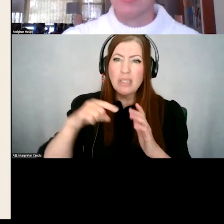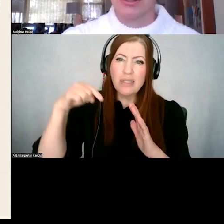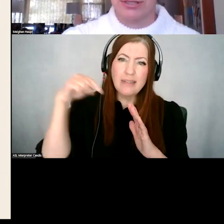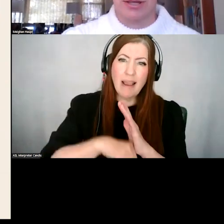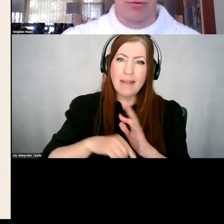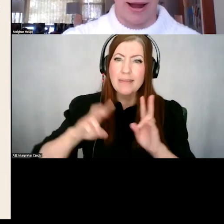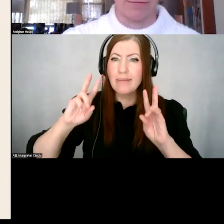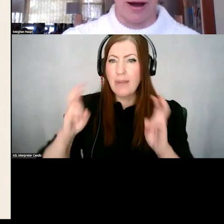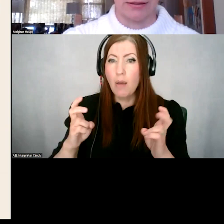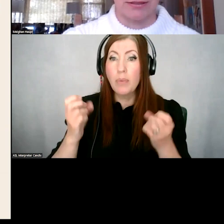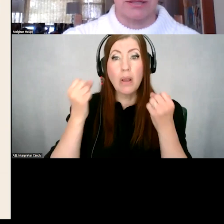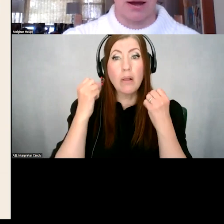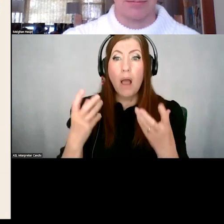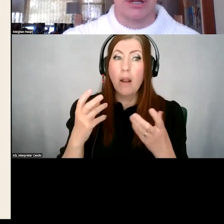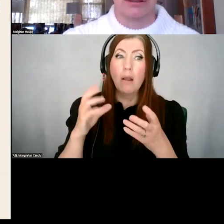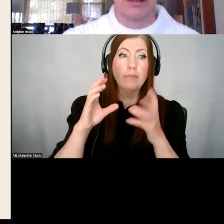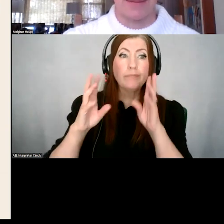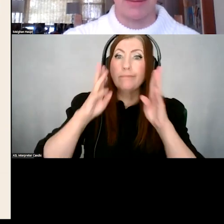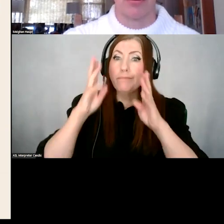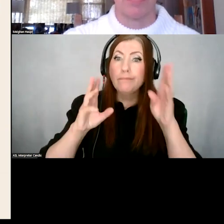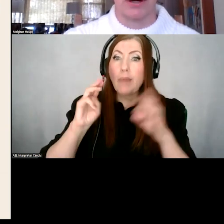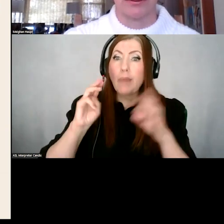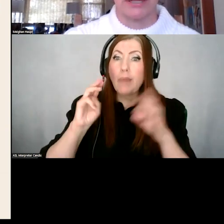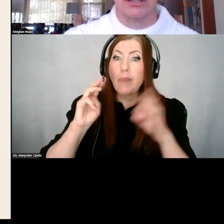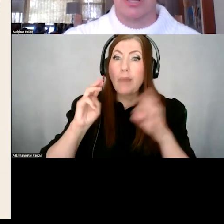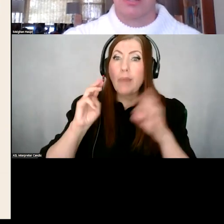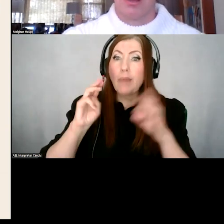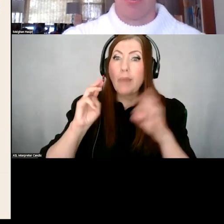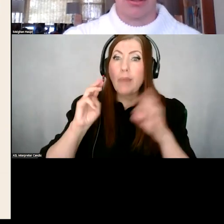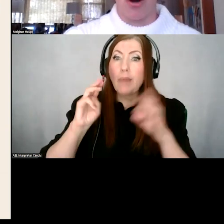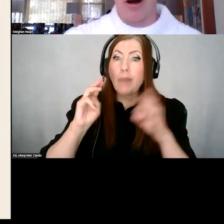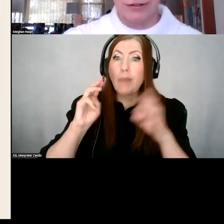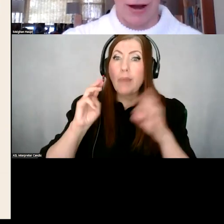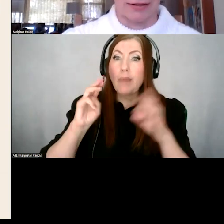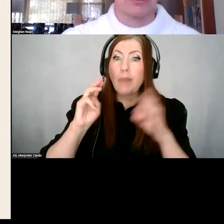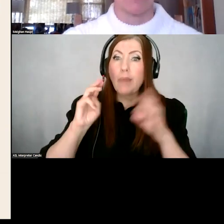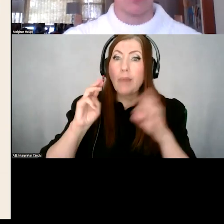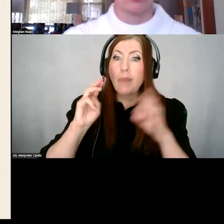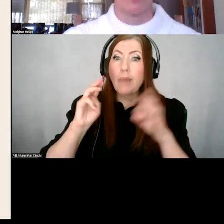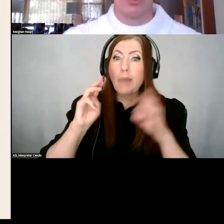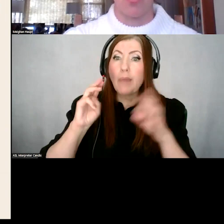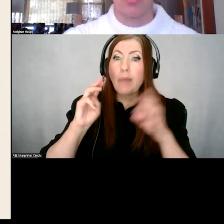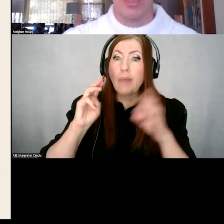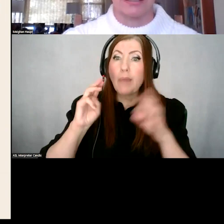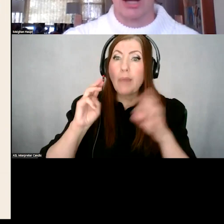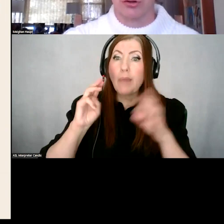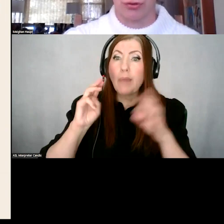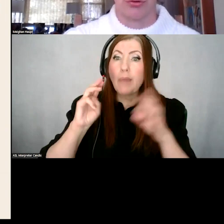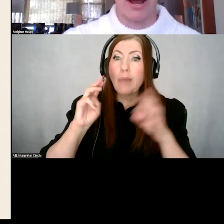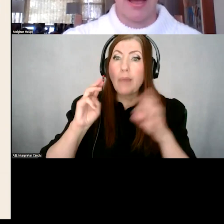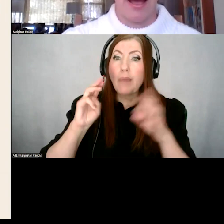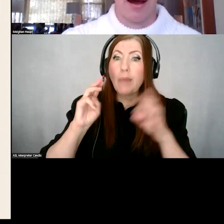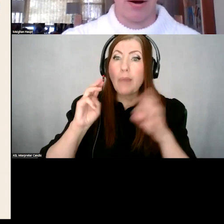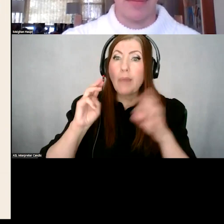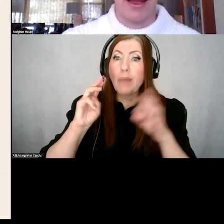lot of myths around violence, particularly that people with mental illness are the cause of violence. And of course, we know that's not